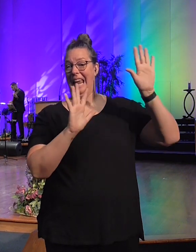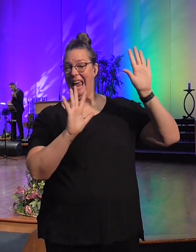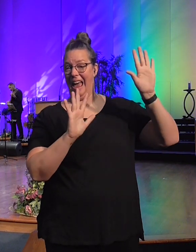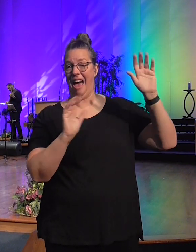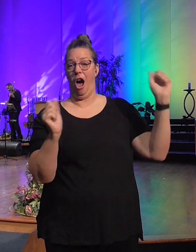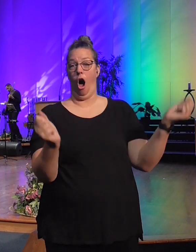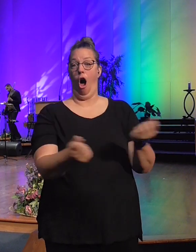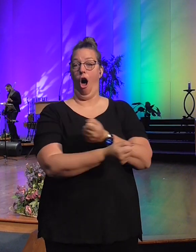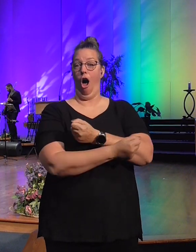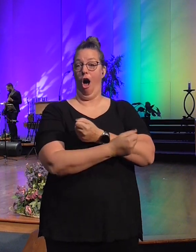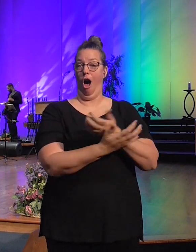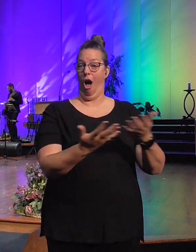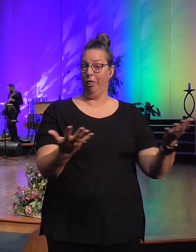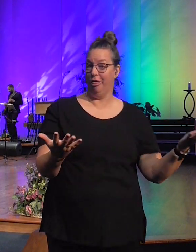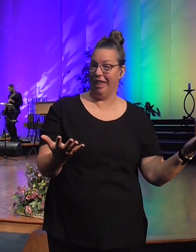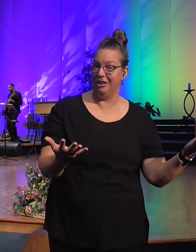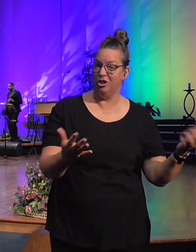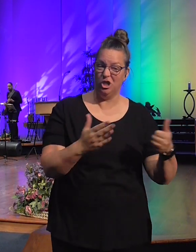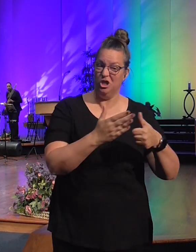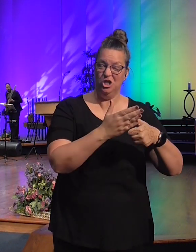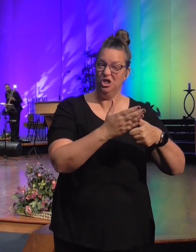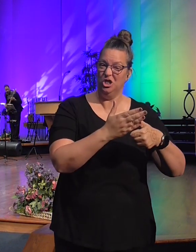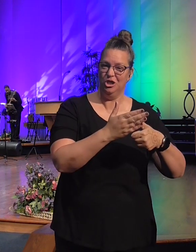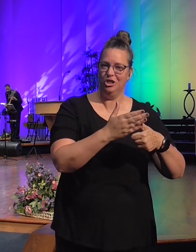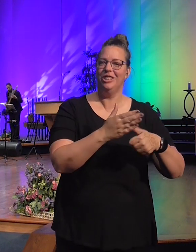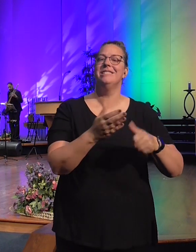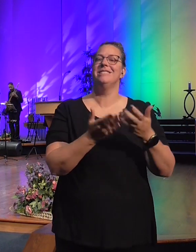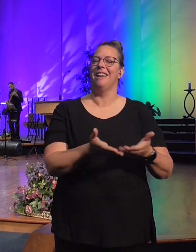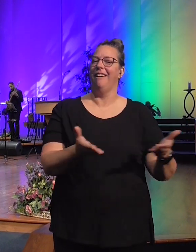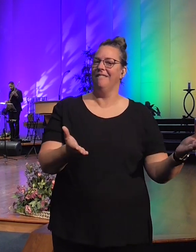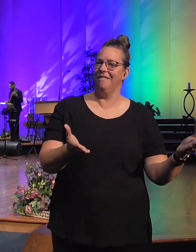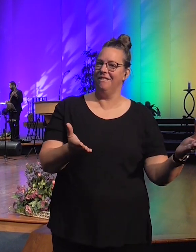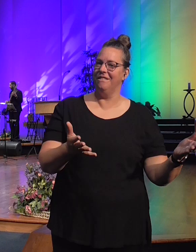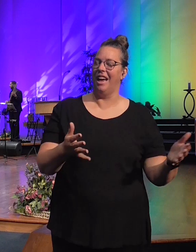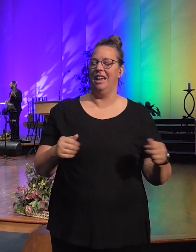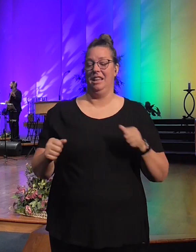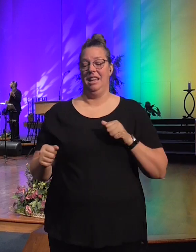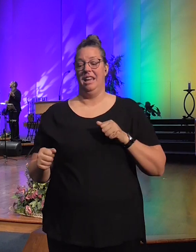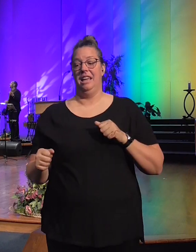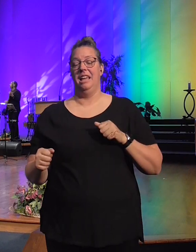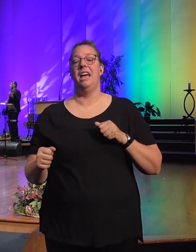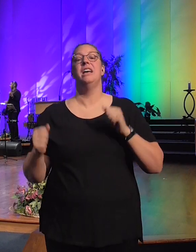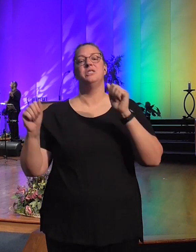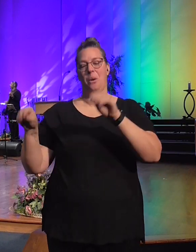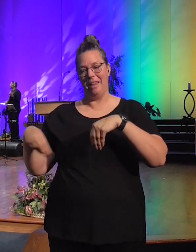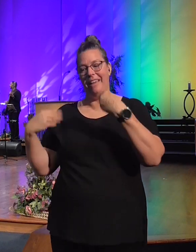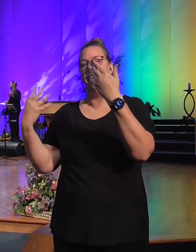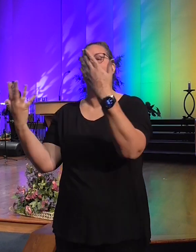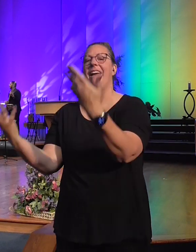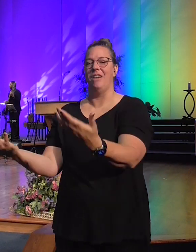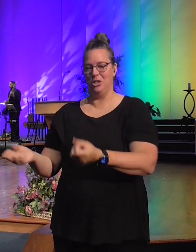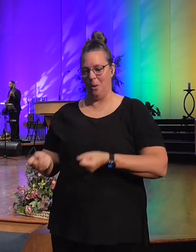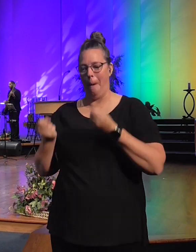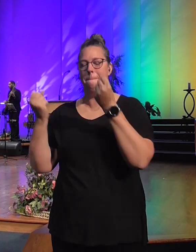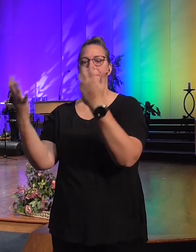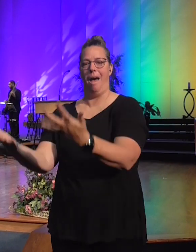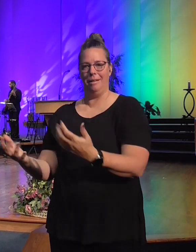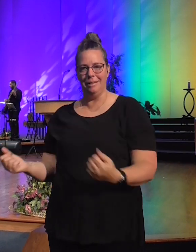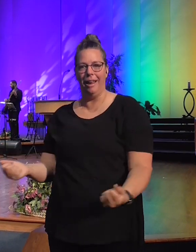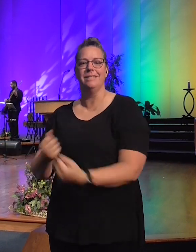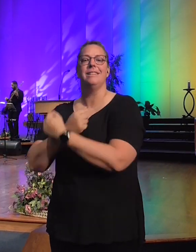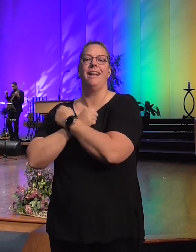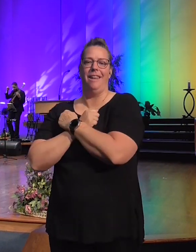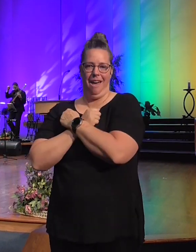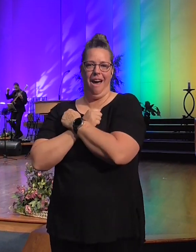this stuff. Just give in to abundant love, 'cause there's more